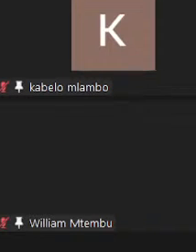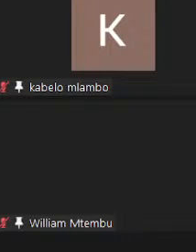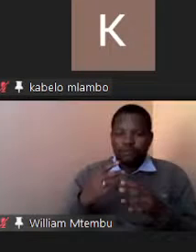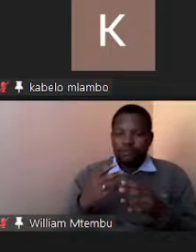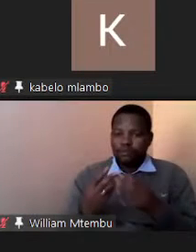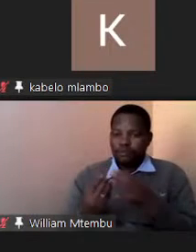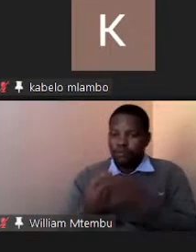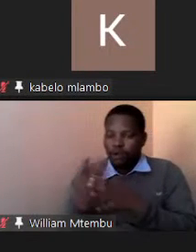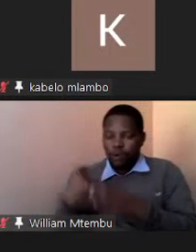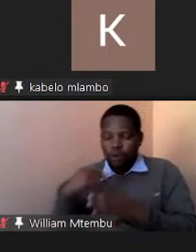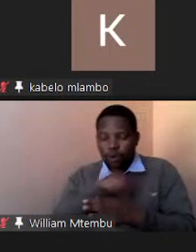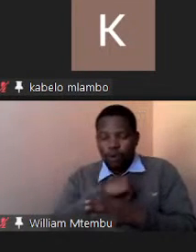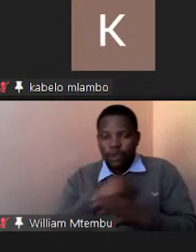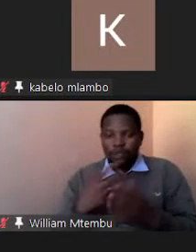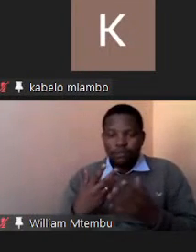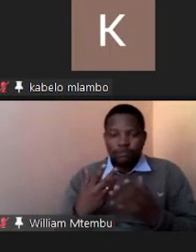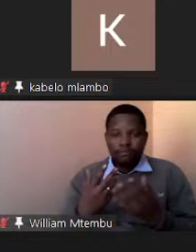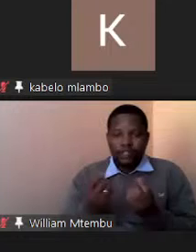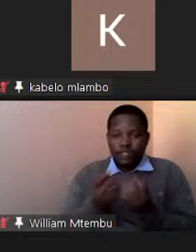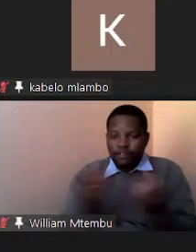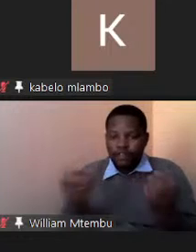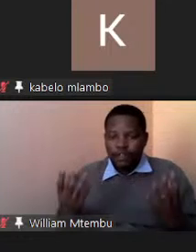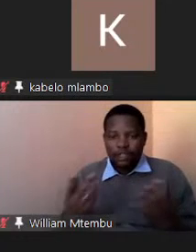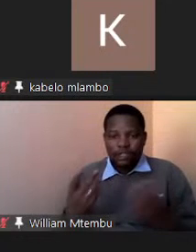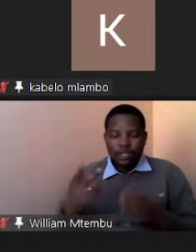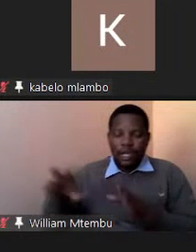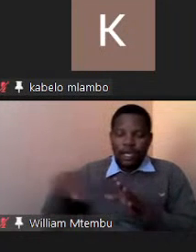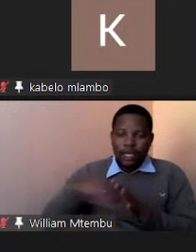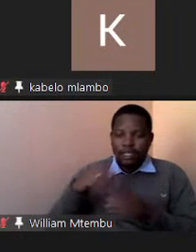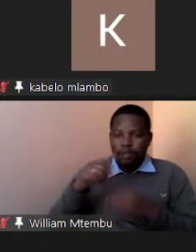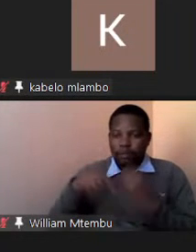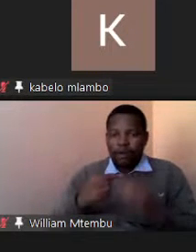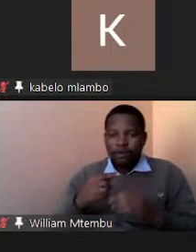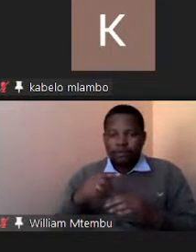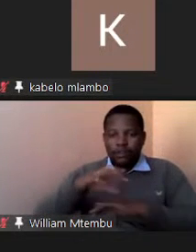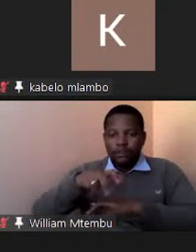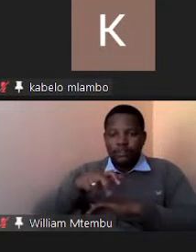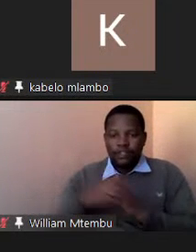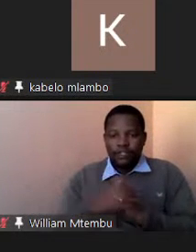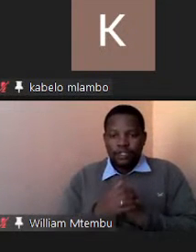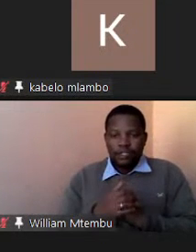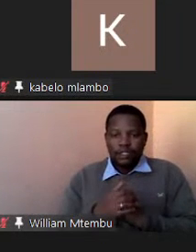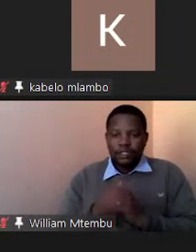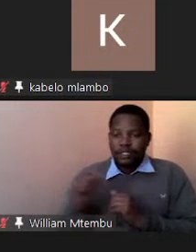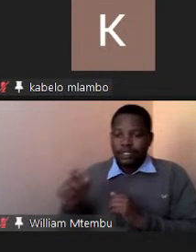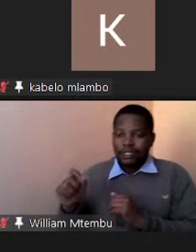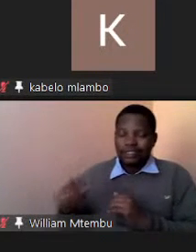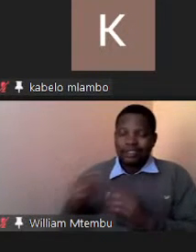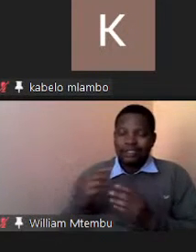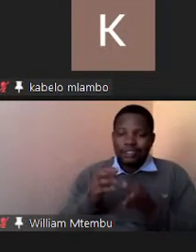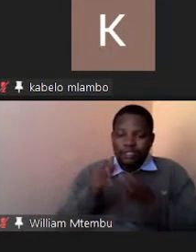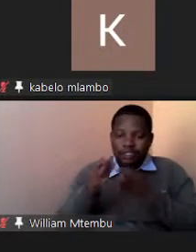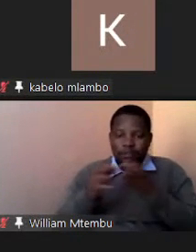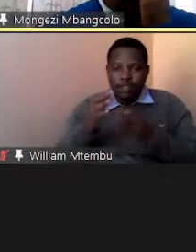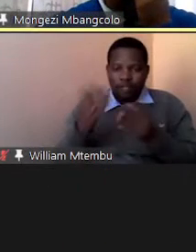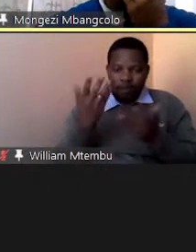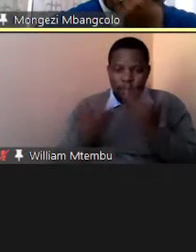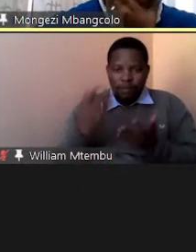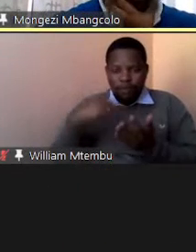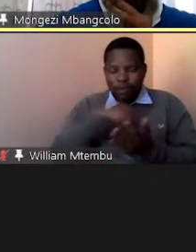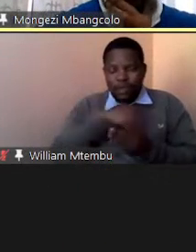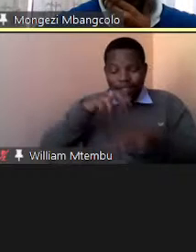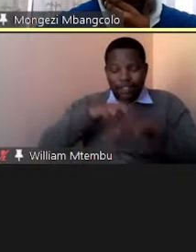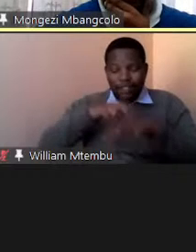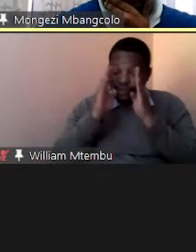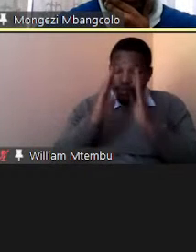consume. So that was adding to the poultry industry. And that was Mr. Golkwan who indicated that maybe we should also focus on